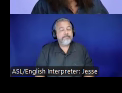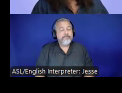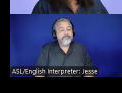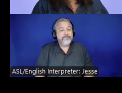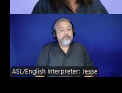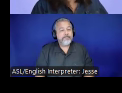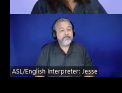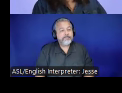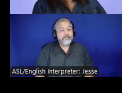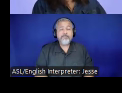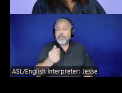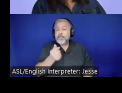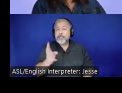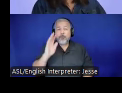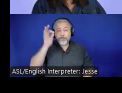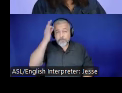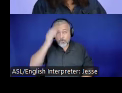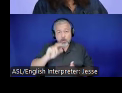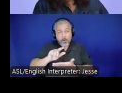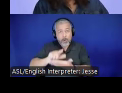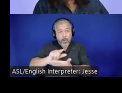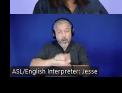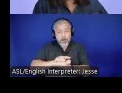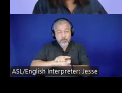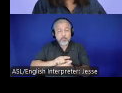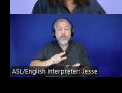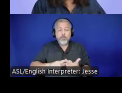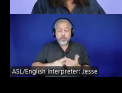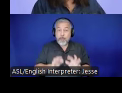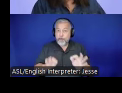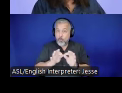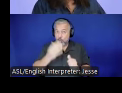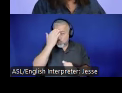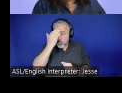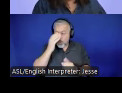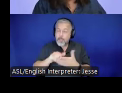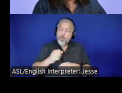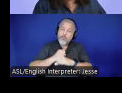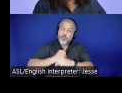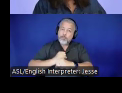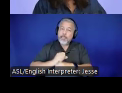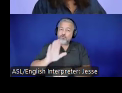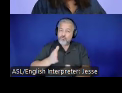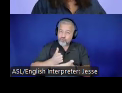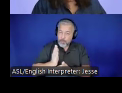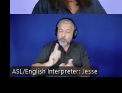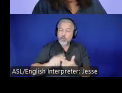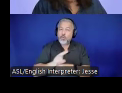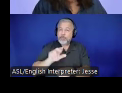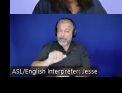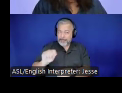Several federal laws to know and that protect your right to use AT and